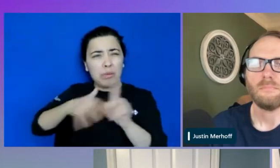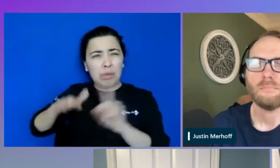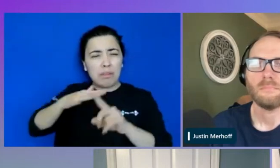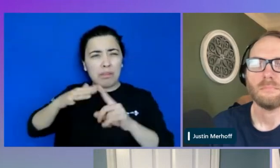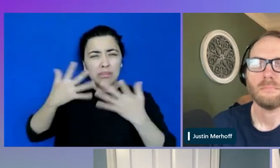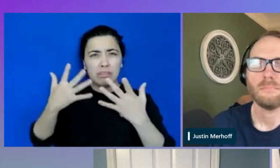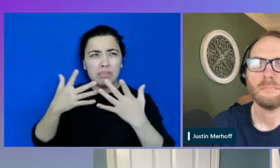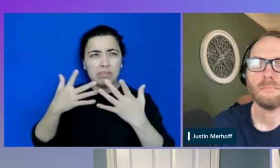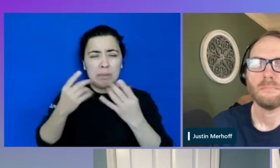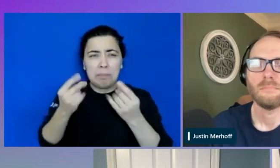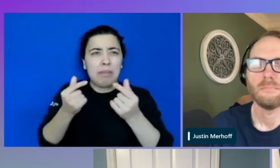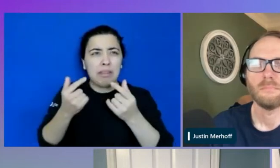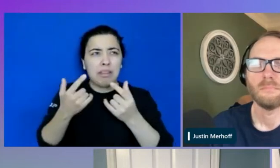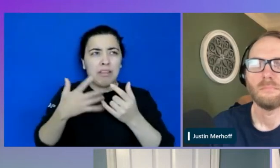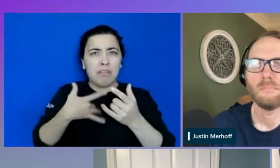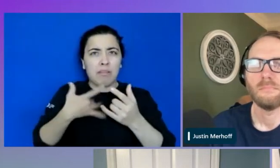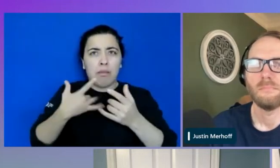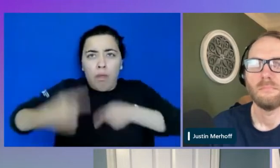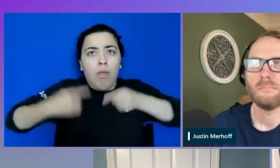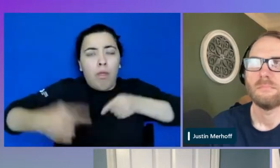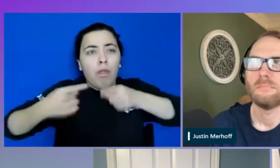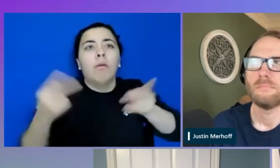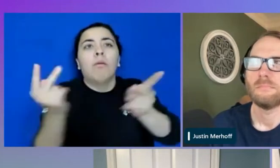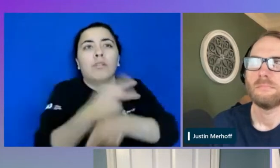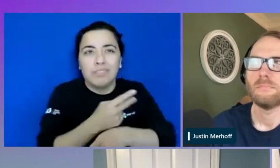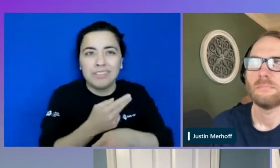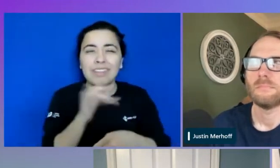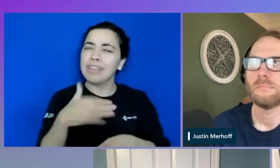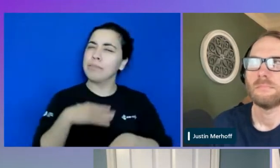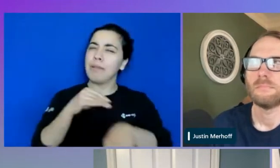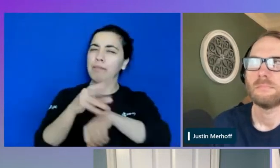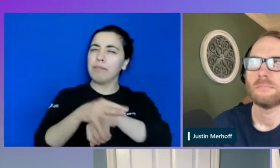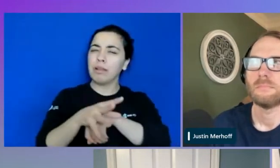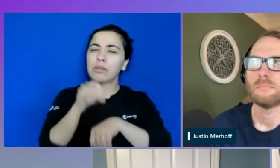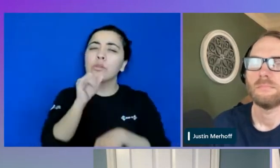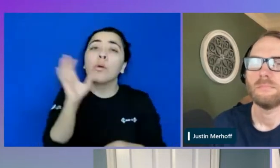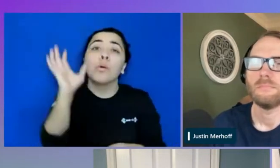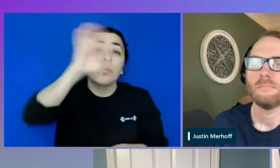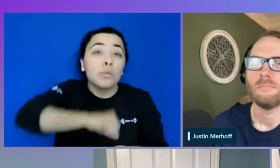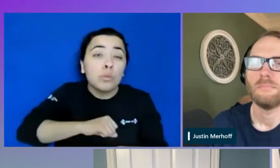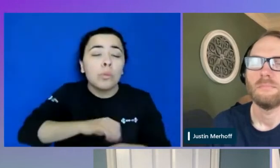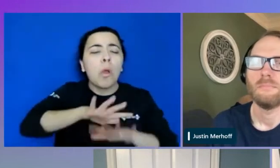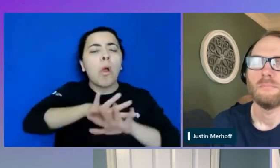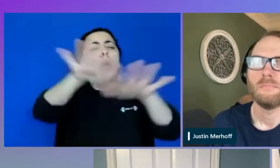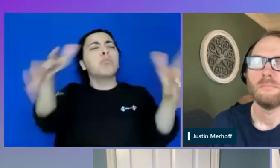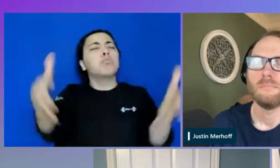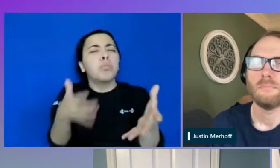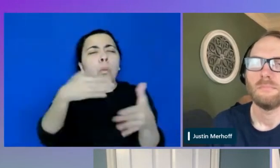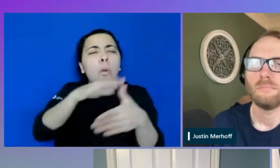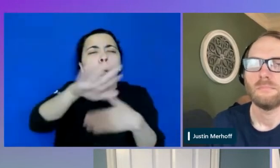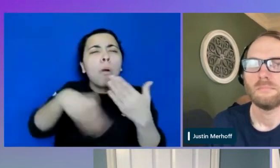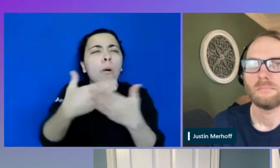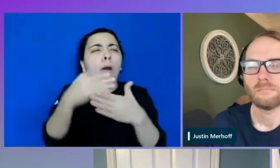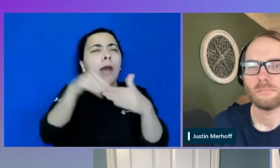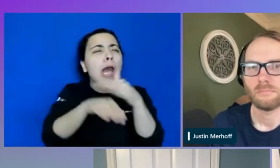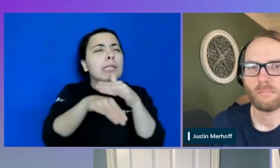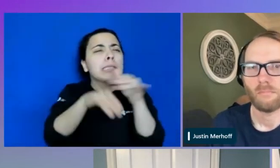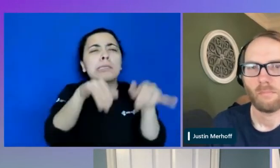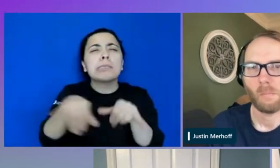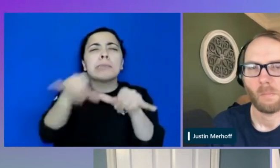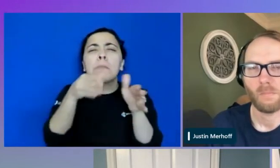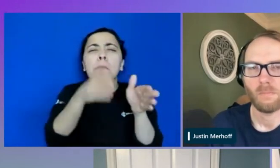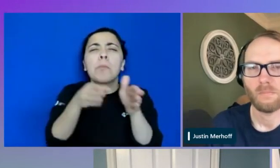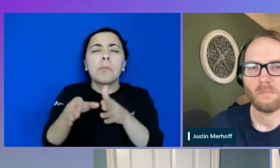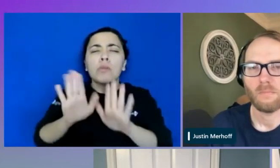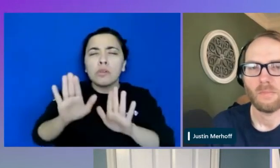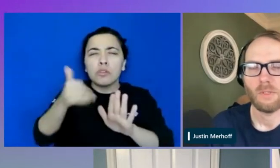that's my advice to security professionals. Don't assume that everybody accesses things in the same way. Try